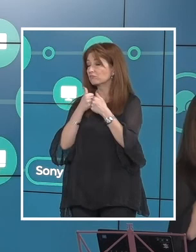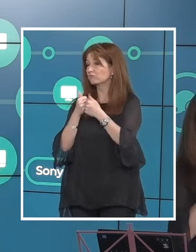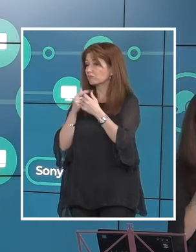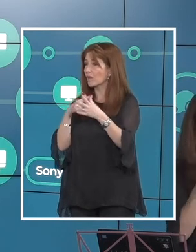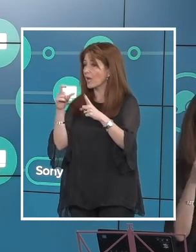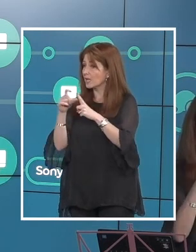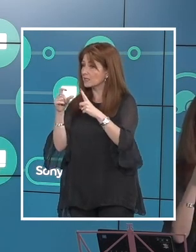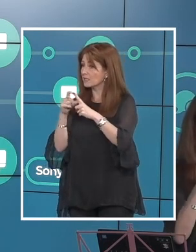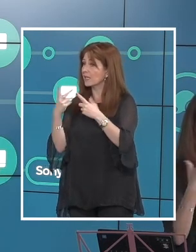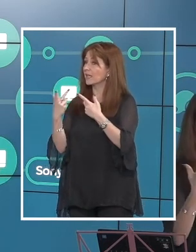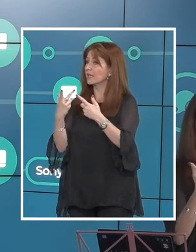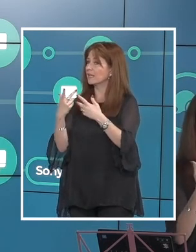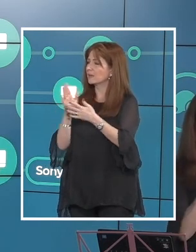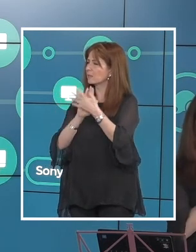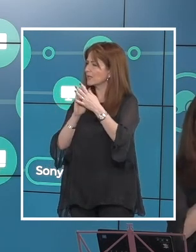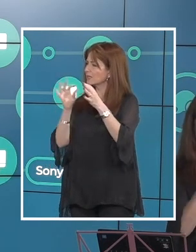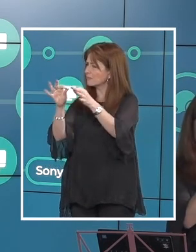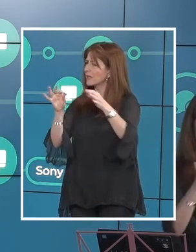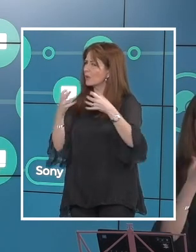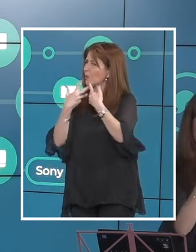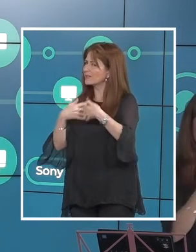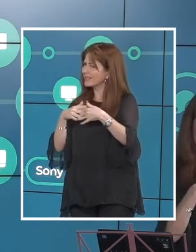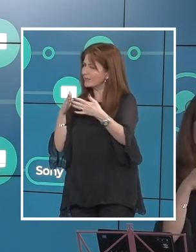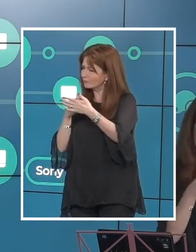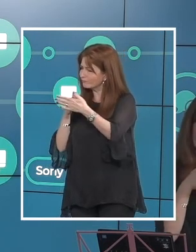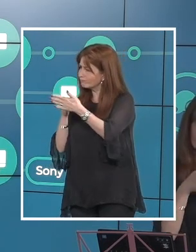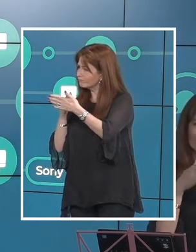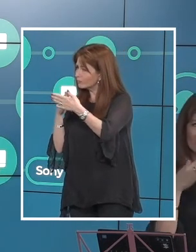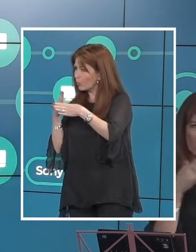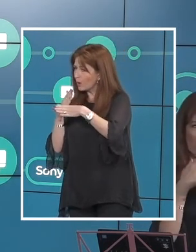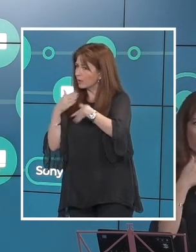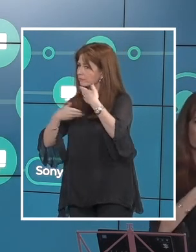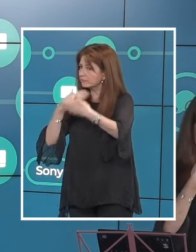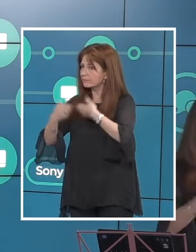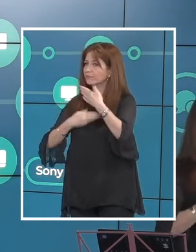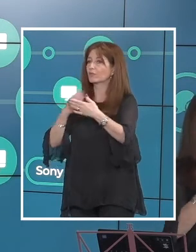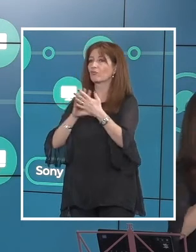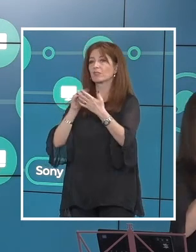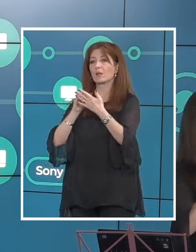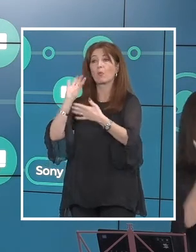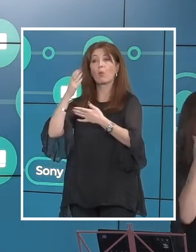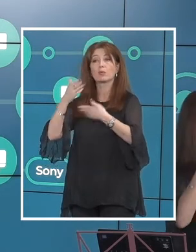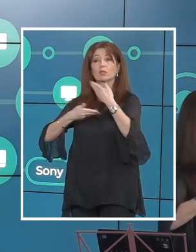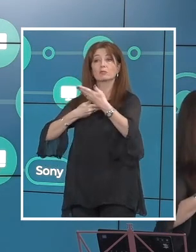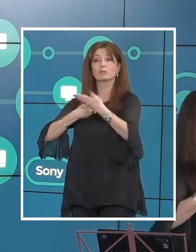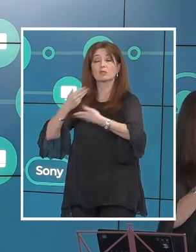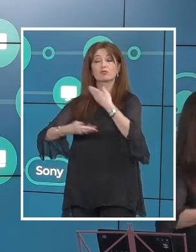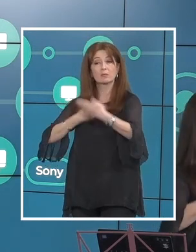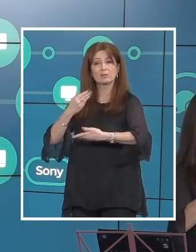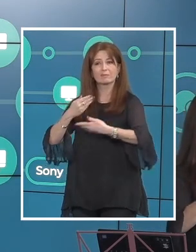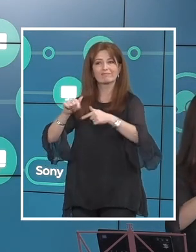real challenges with? Where are the barriers, technical barriers that you're always working on? Like audio description for video, presumably, is a challenge.